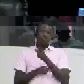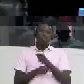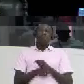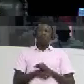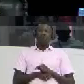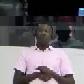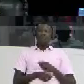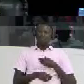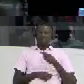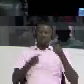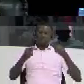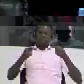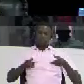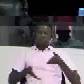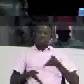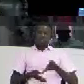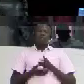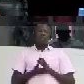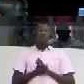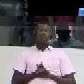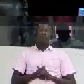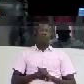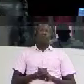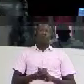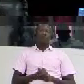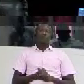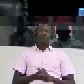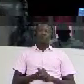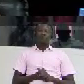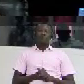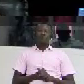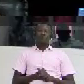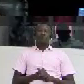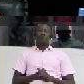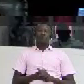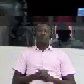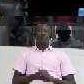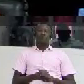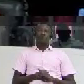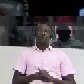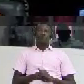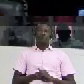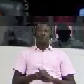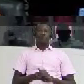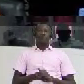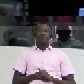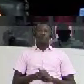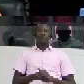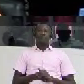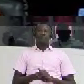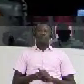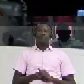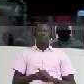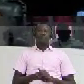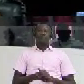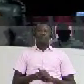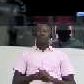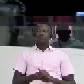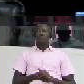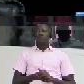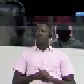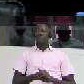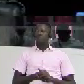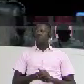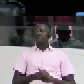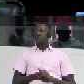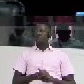you testify today. léegi balaa ñoo commencé dama la bëgg a waxal li nga xam ne mooy sarfe yi tëra fii balaa ñoo